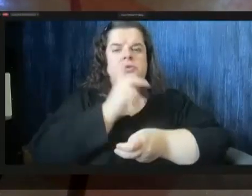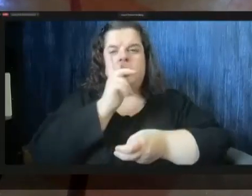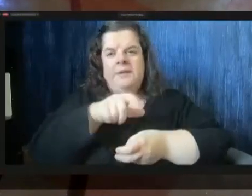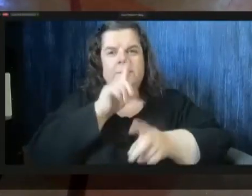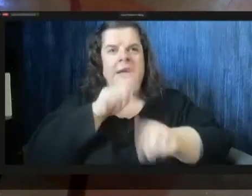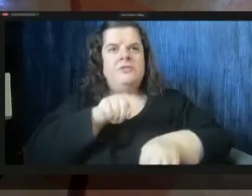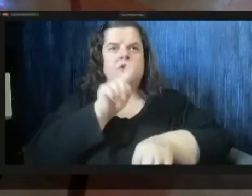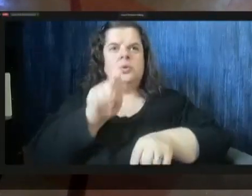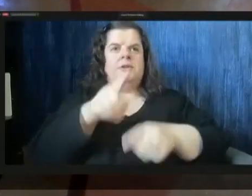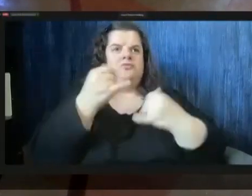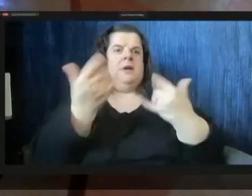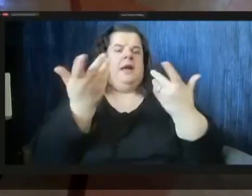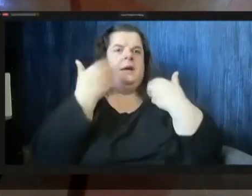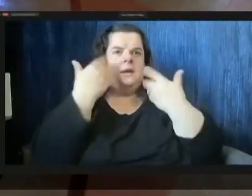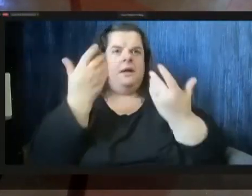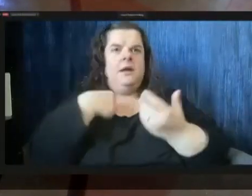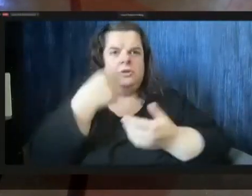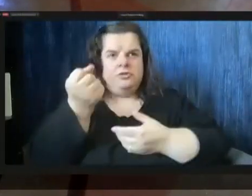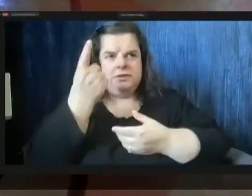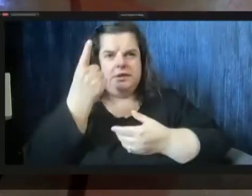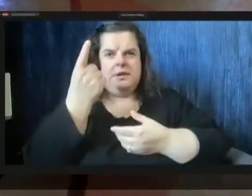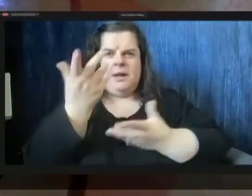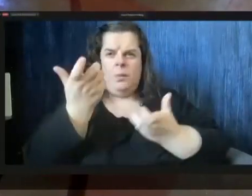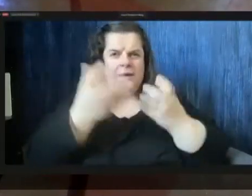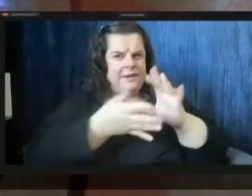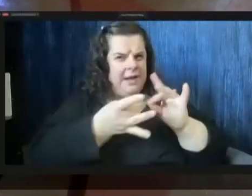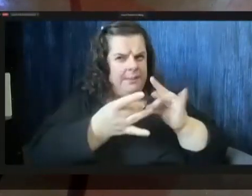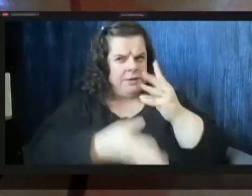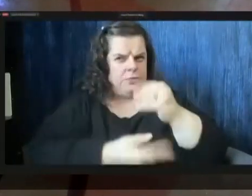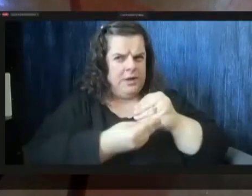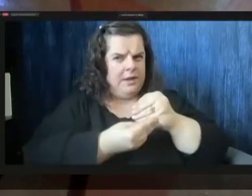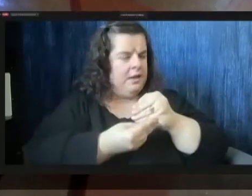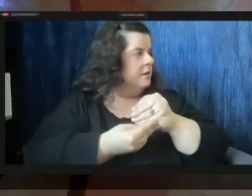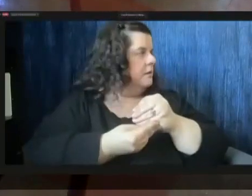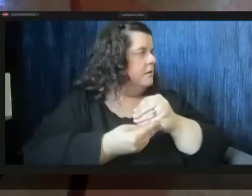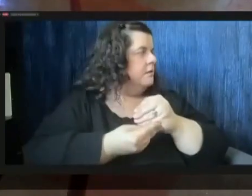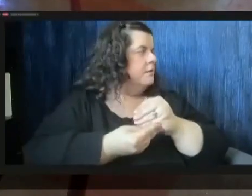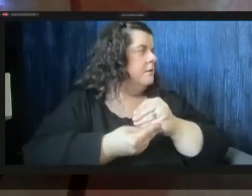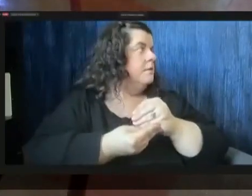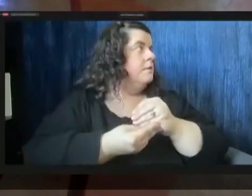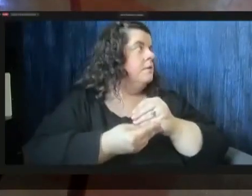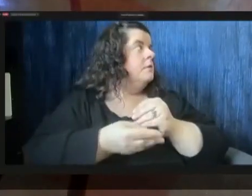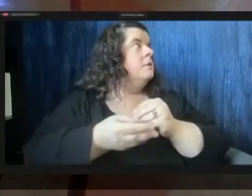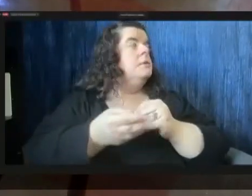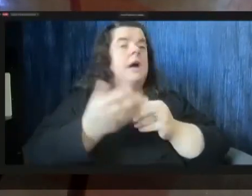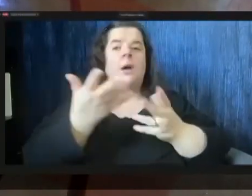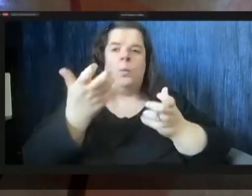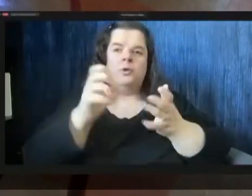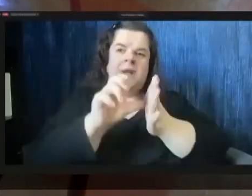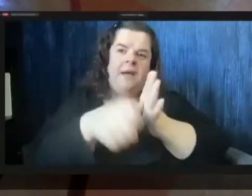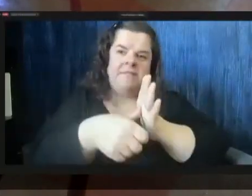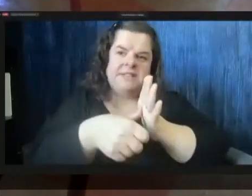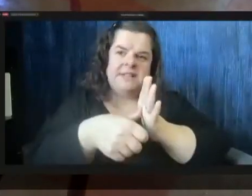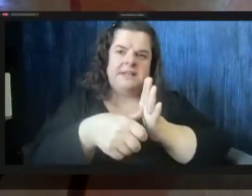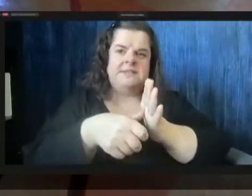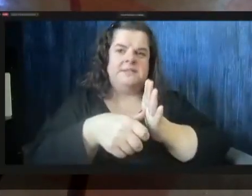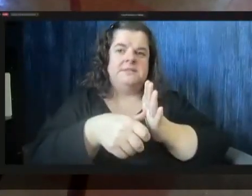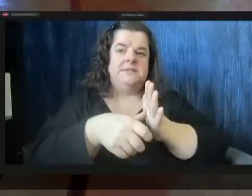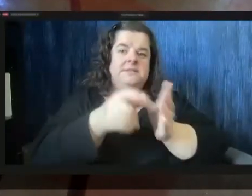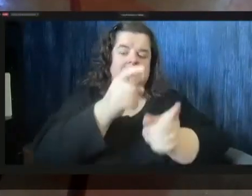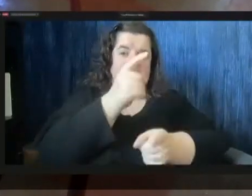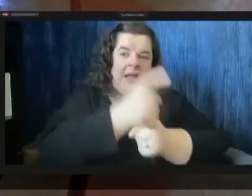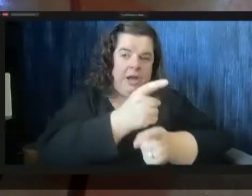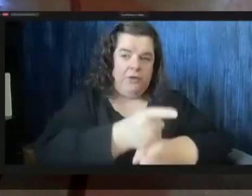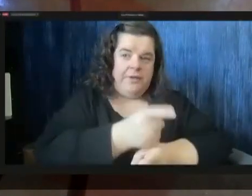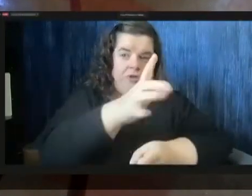on the spot right now. Can I make a comment to add on to that? I just want to emphasize how accurate your